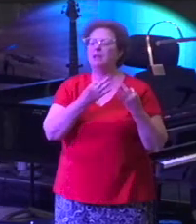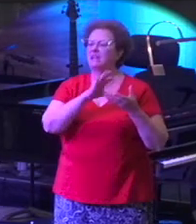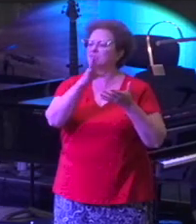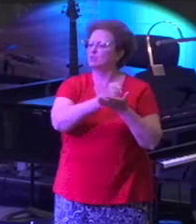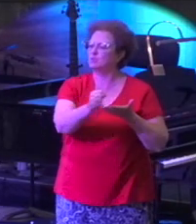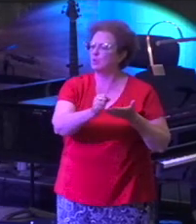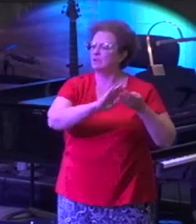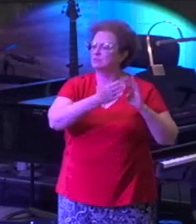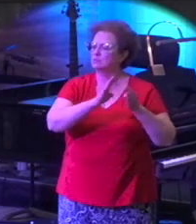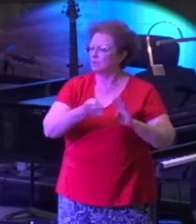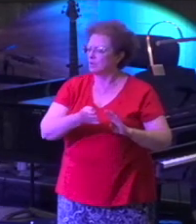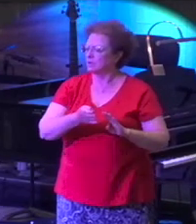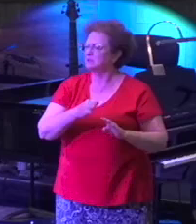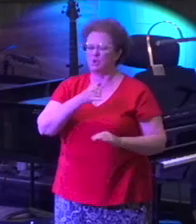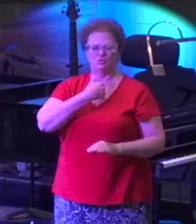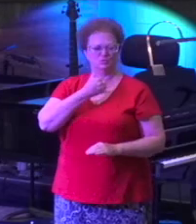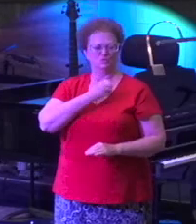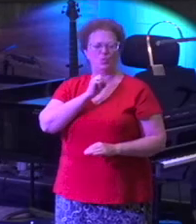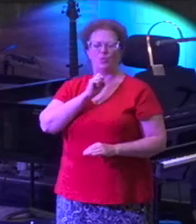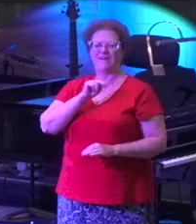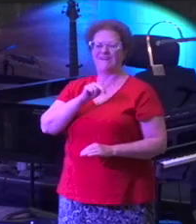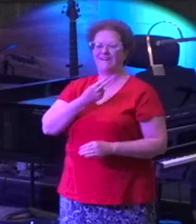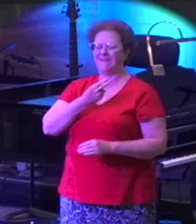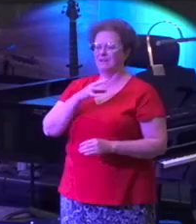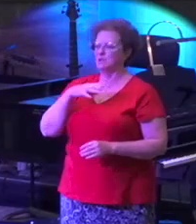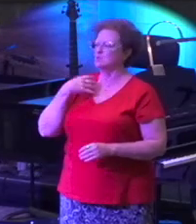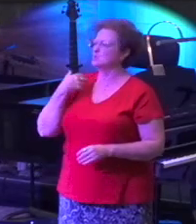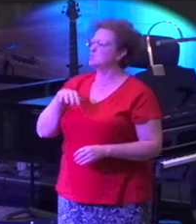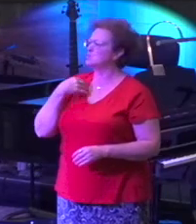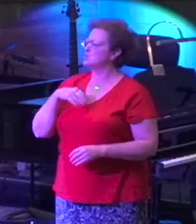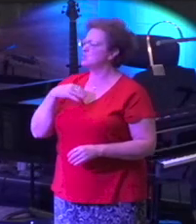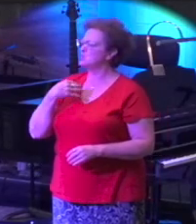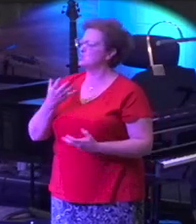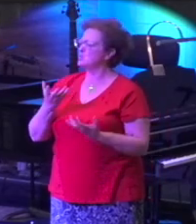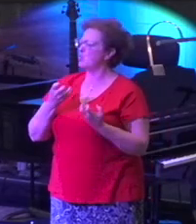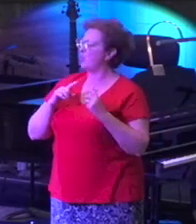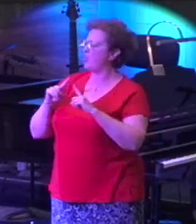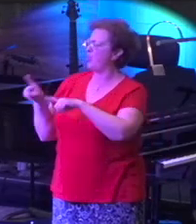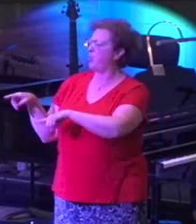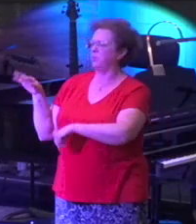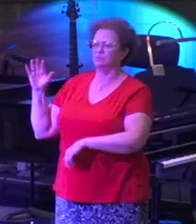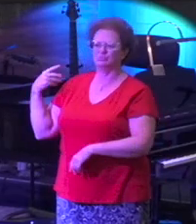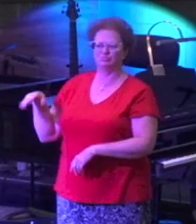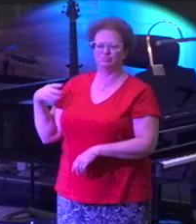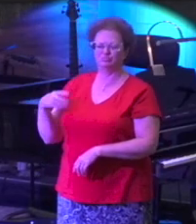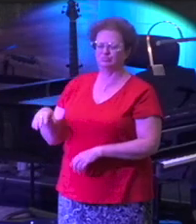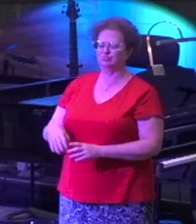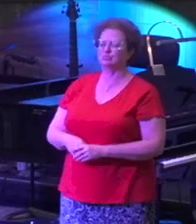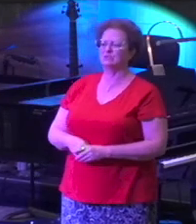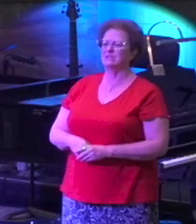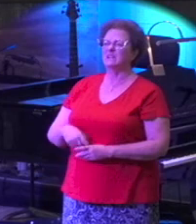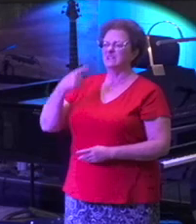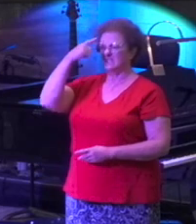nope-a-roo. Jonah had a fine ministry, but now, with this calling waiting in the wings, he's deciding that he's gonna